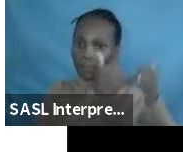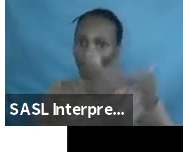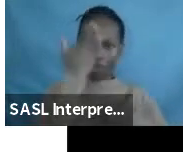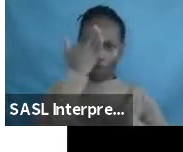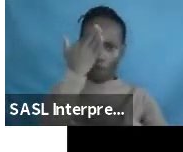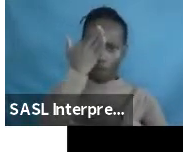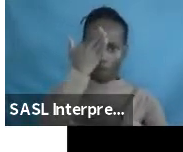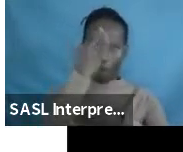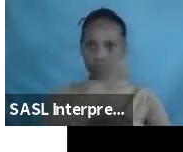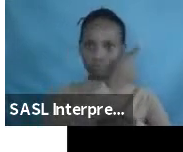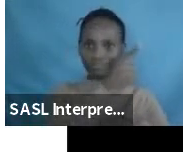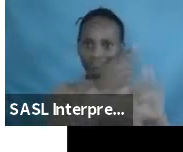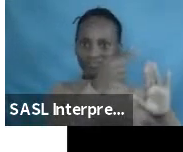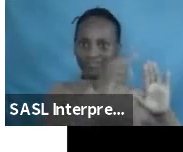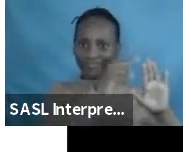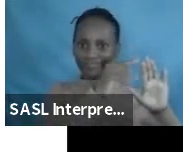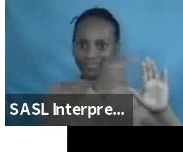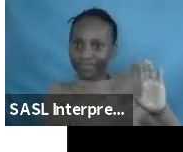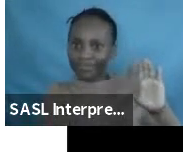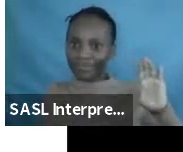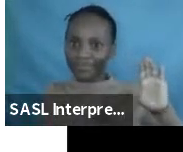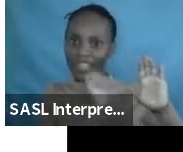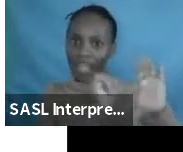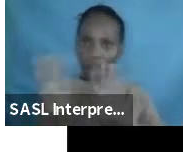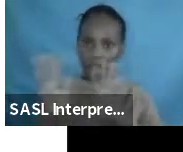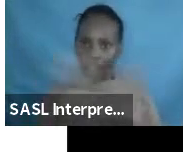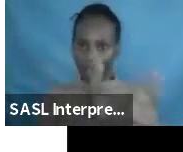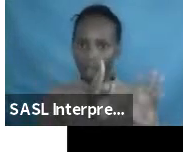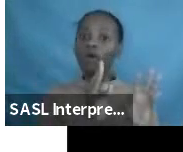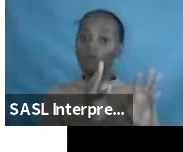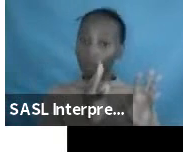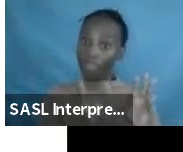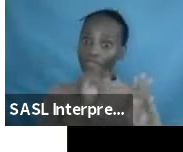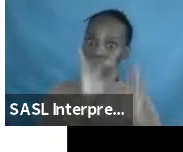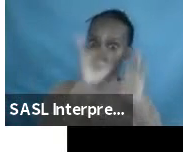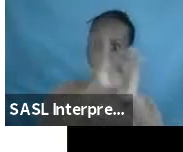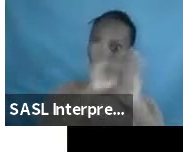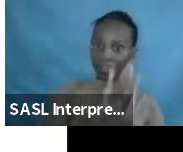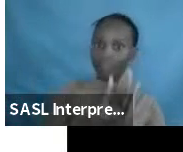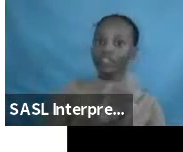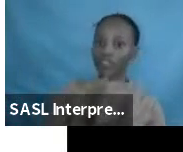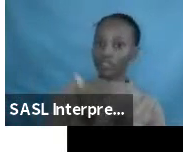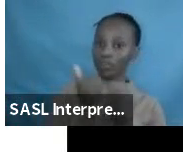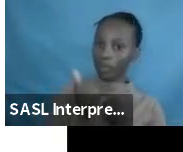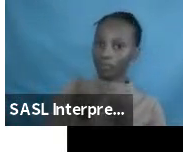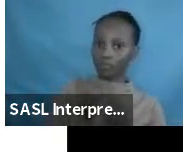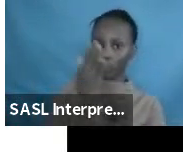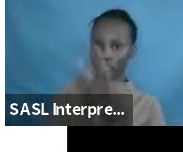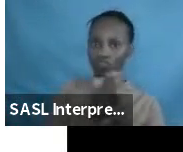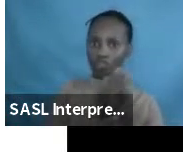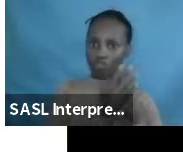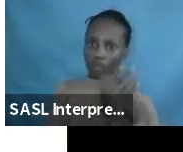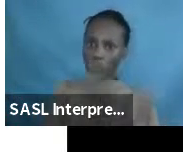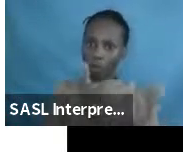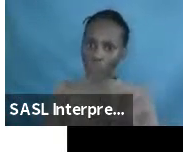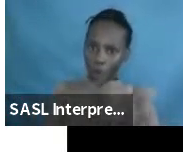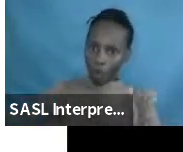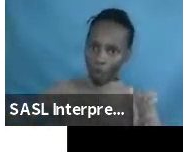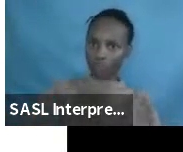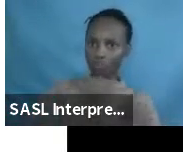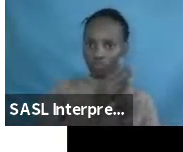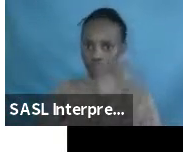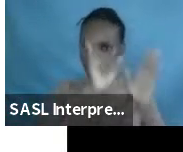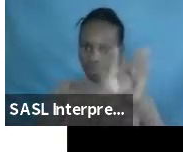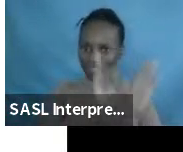copyright characteristics of what they have, to assist us as law enforcement agencies to identify this and to assist the